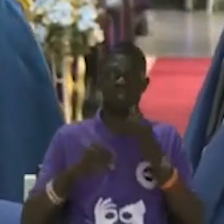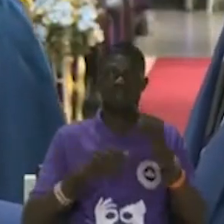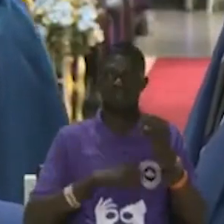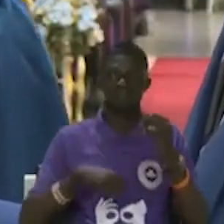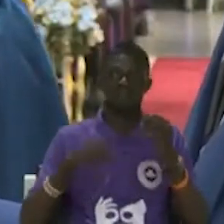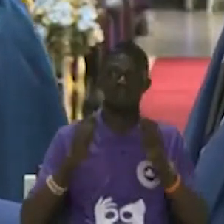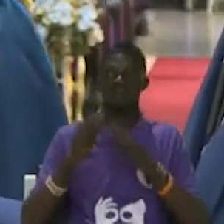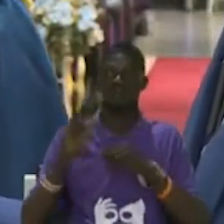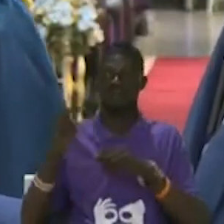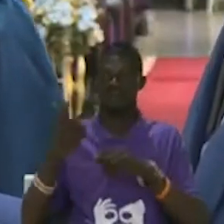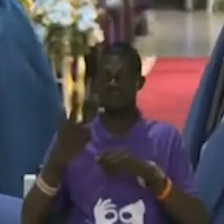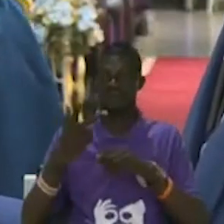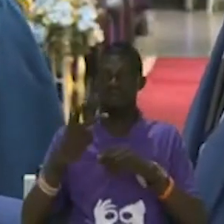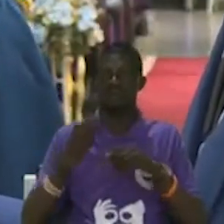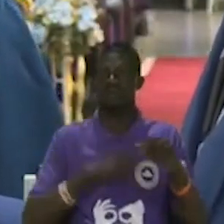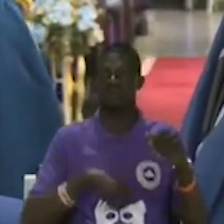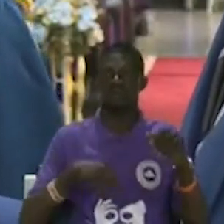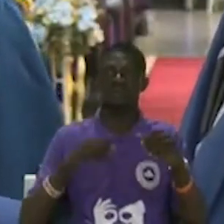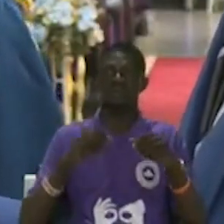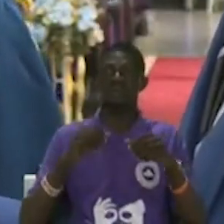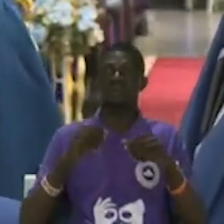my third surgery.